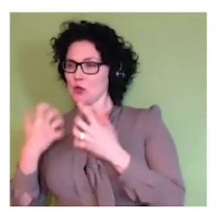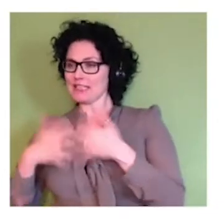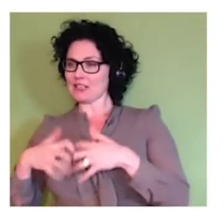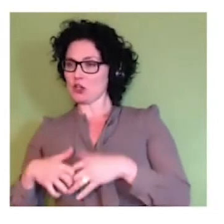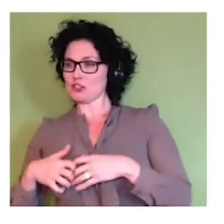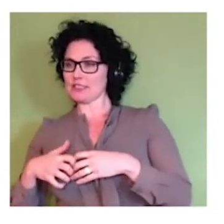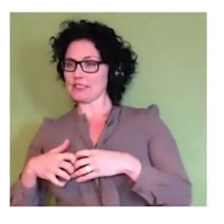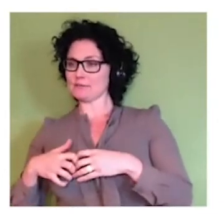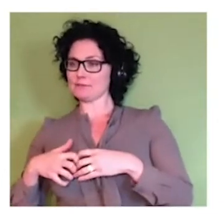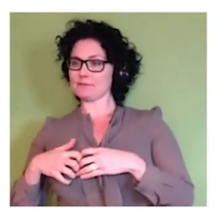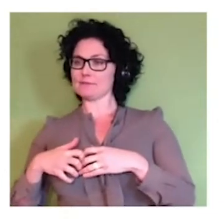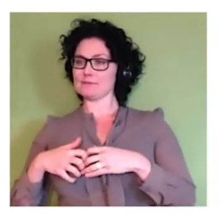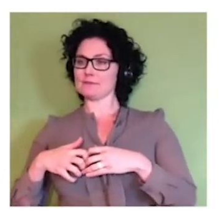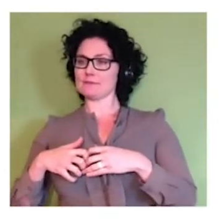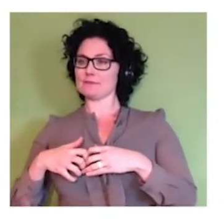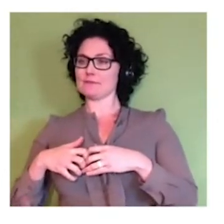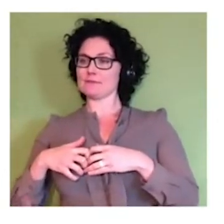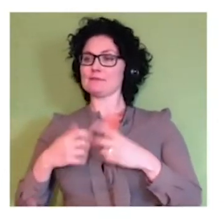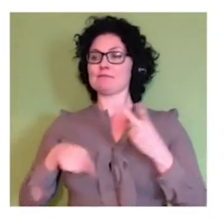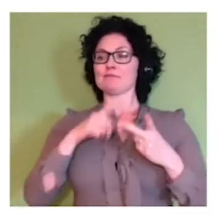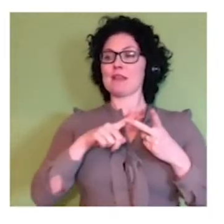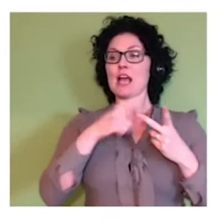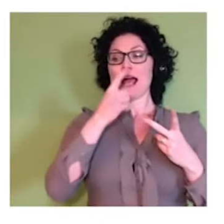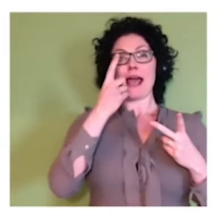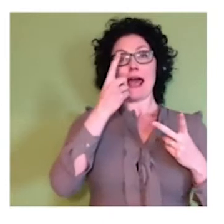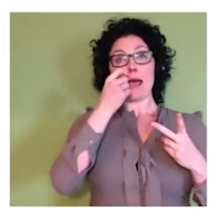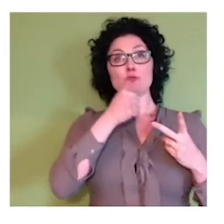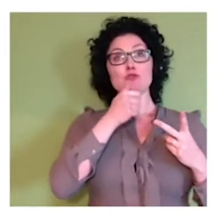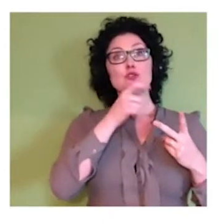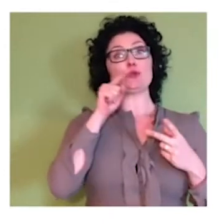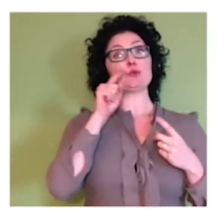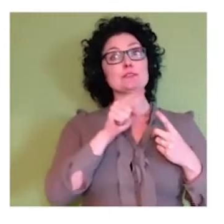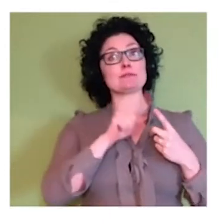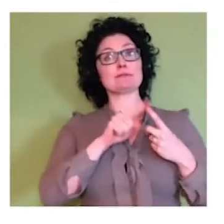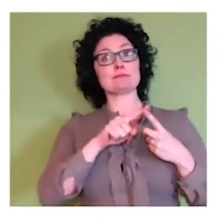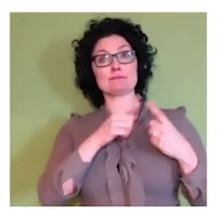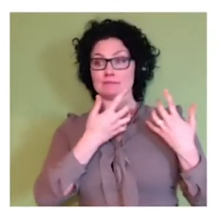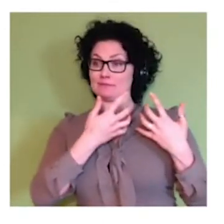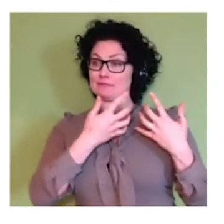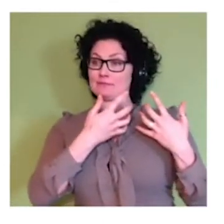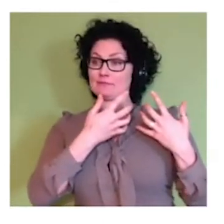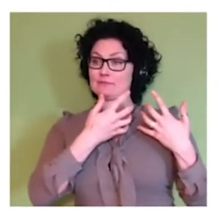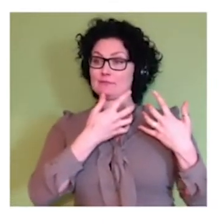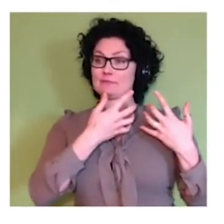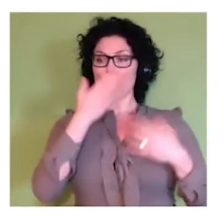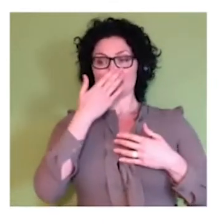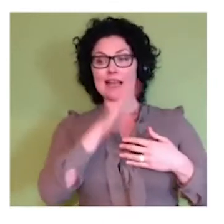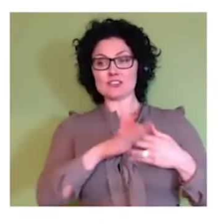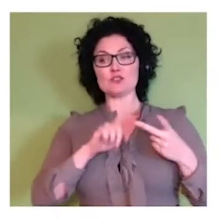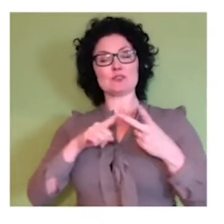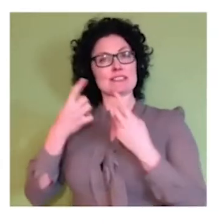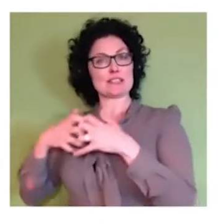So let's talk about attitudes. I personally think that attitudes is most of the battle. Research shows that